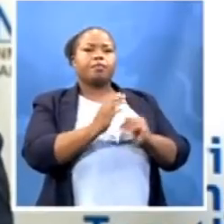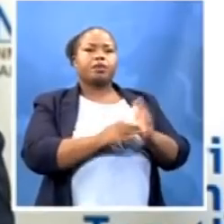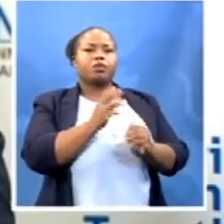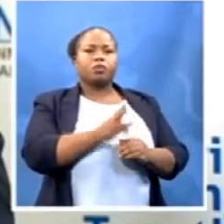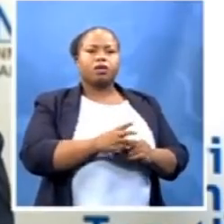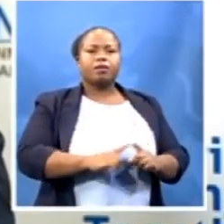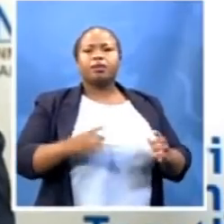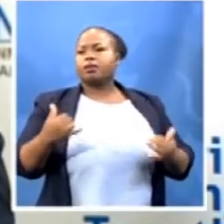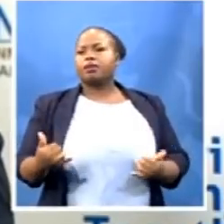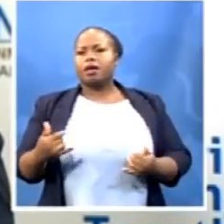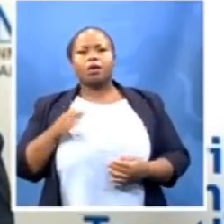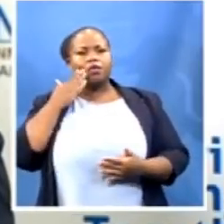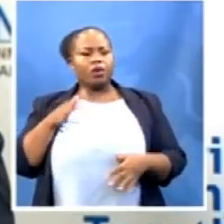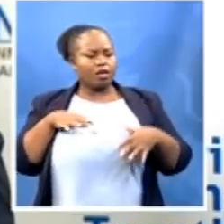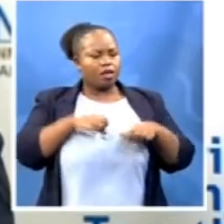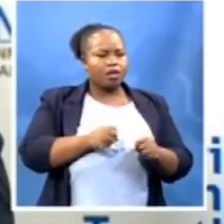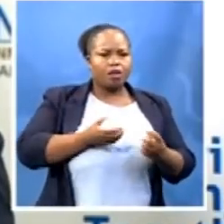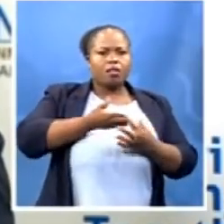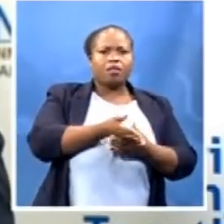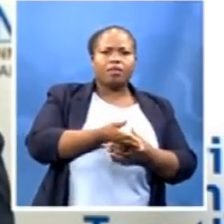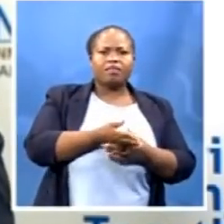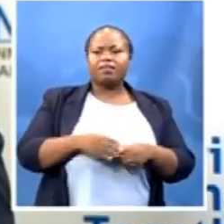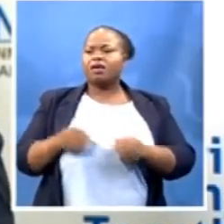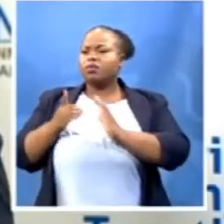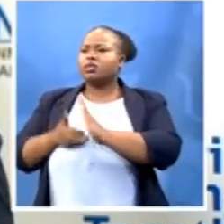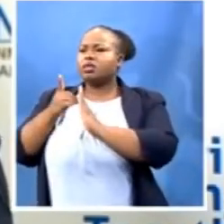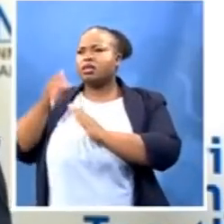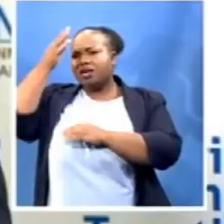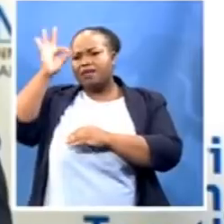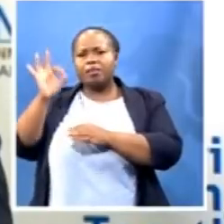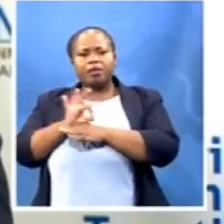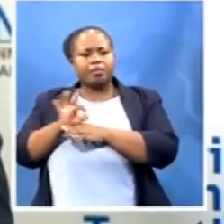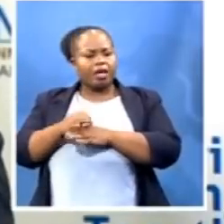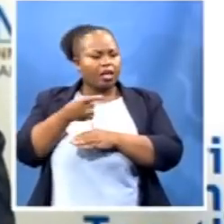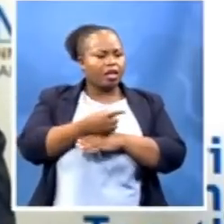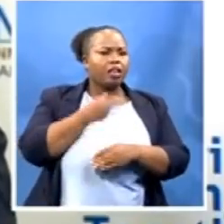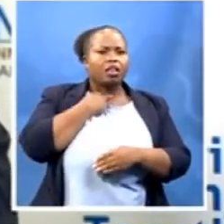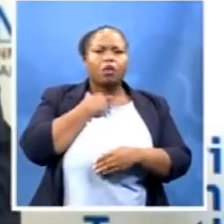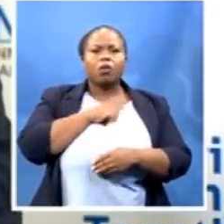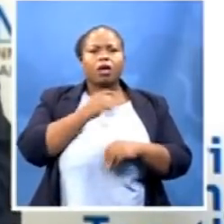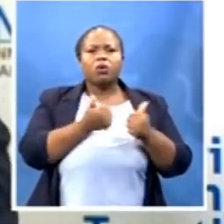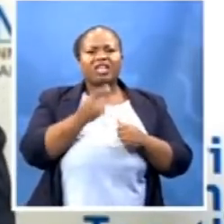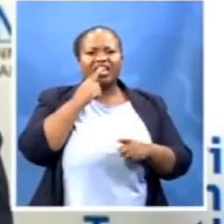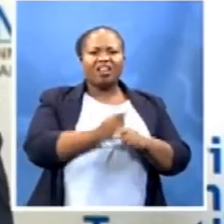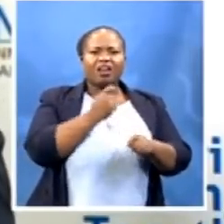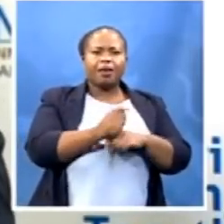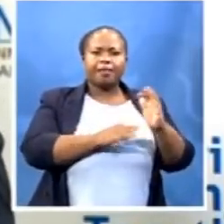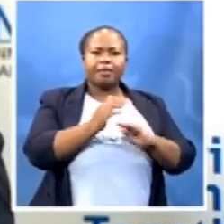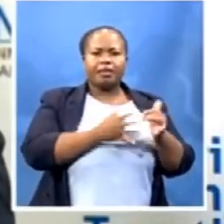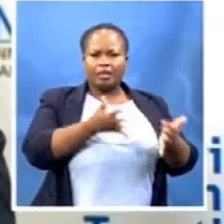extent compromise our development plans. This leads to more housing delivery protests and greater social